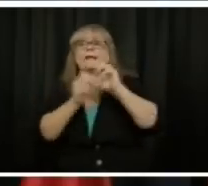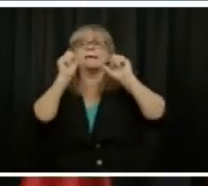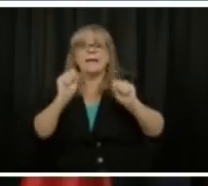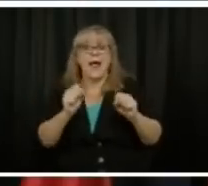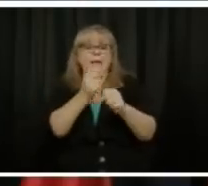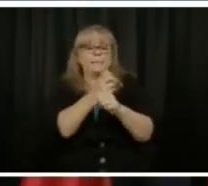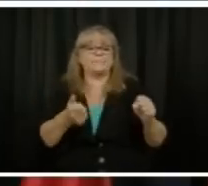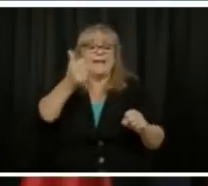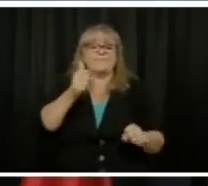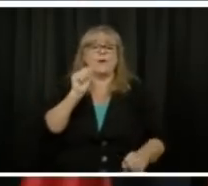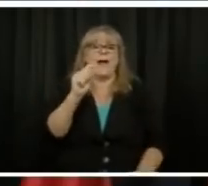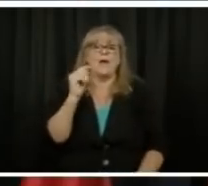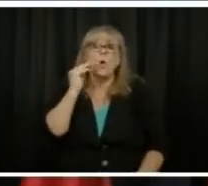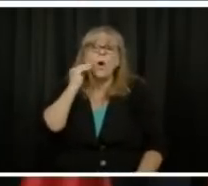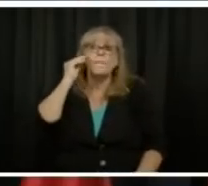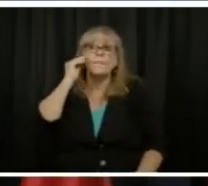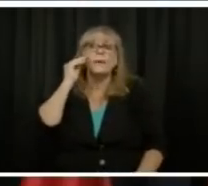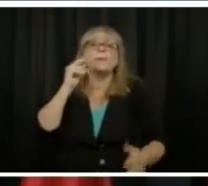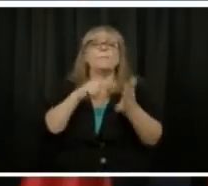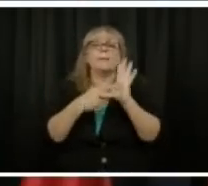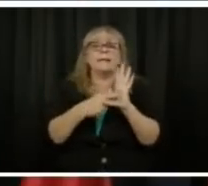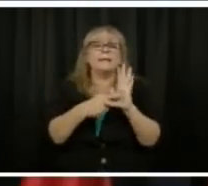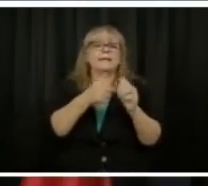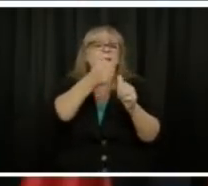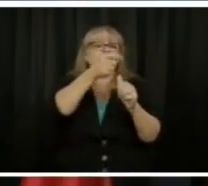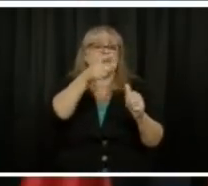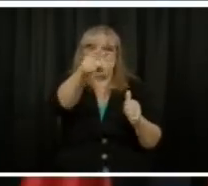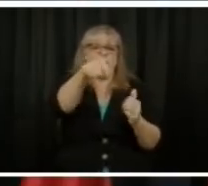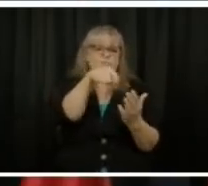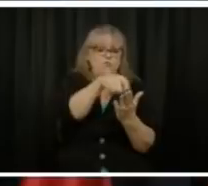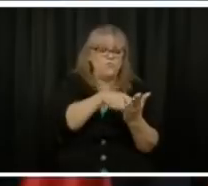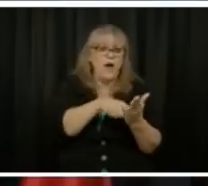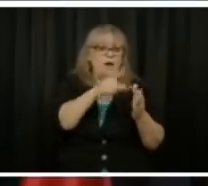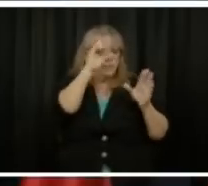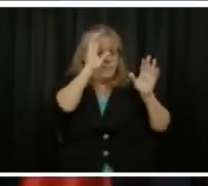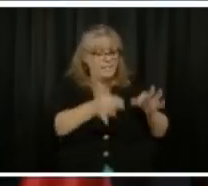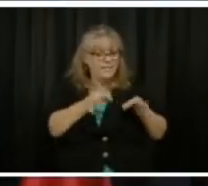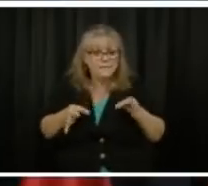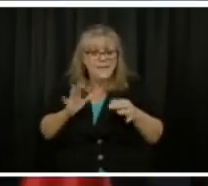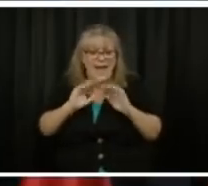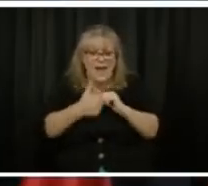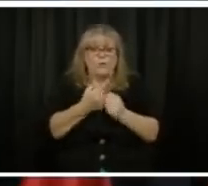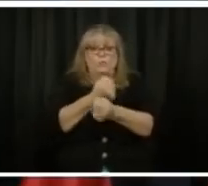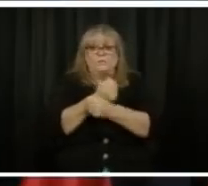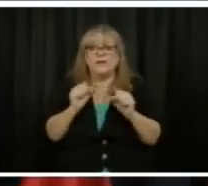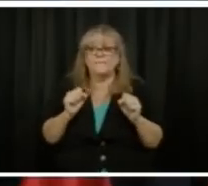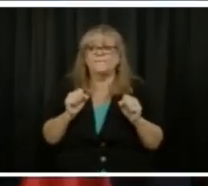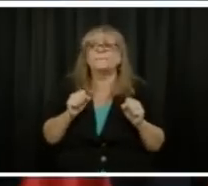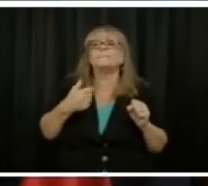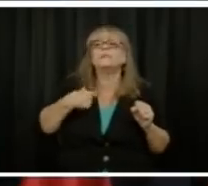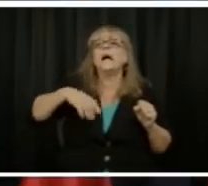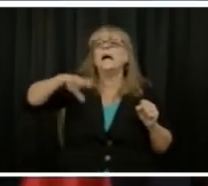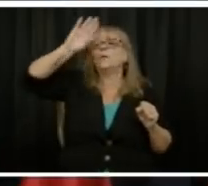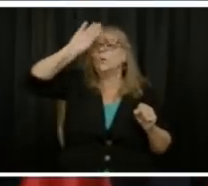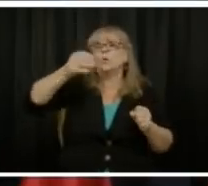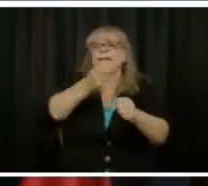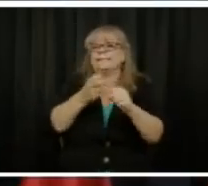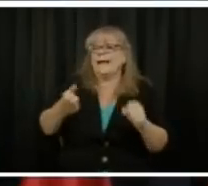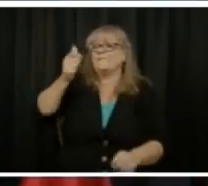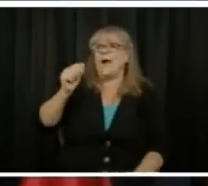home. That is a route where it's data-based. We know it works, but we also welcome and encourage that kind of local